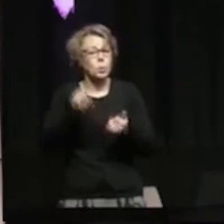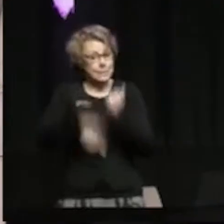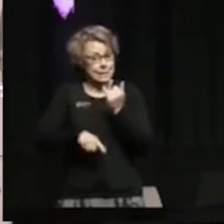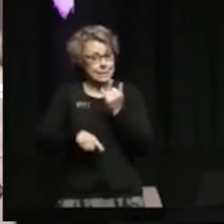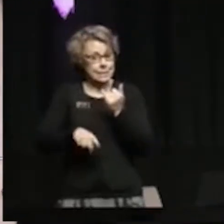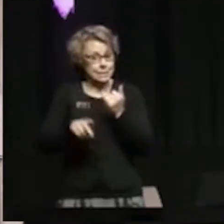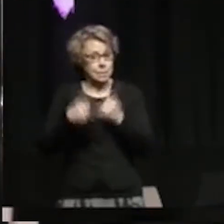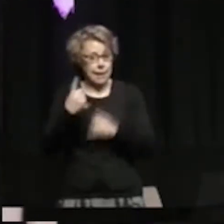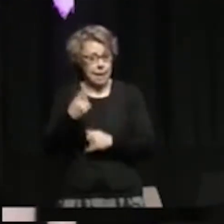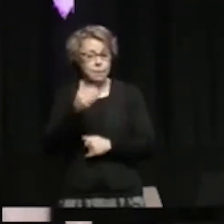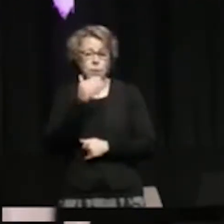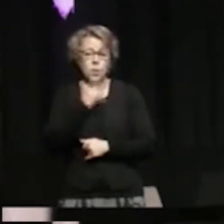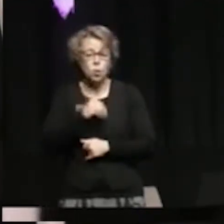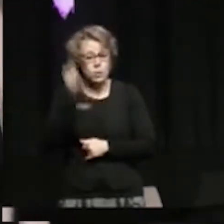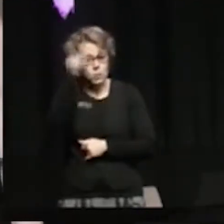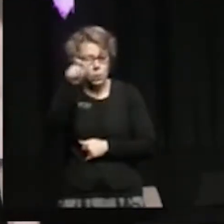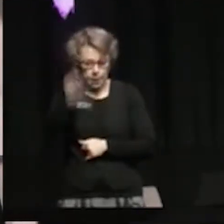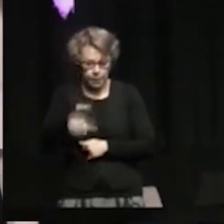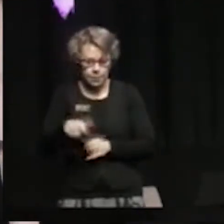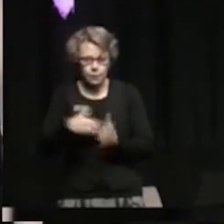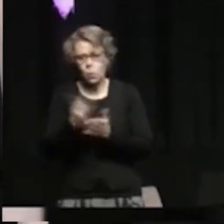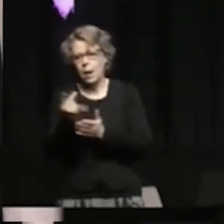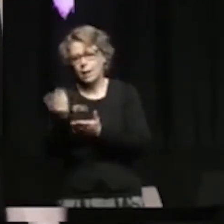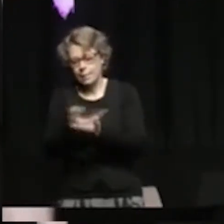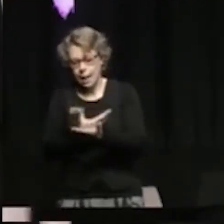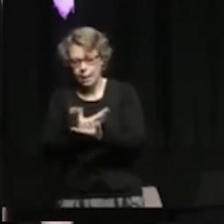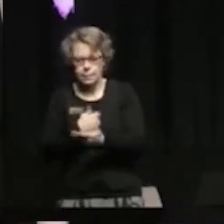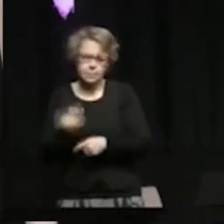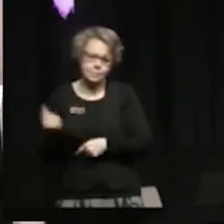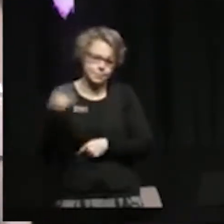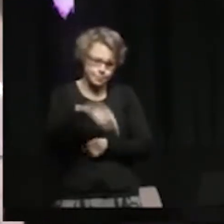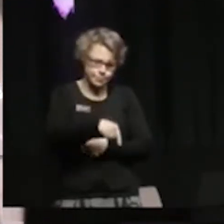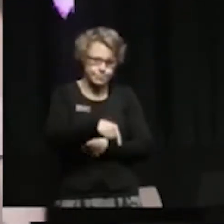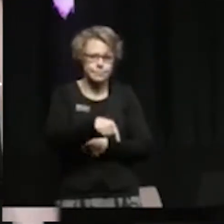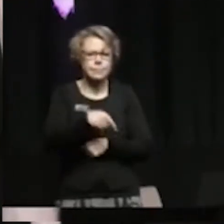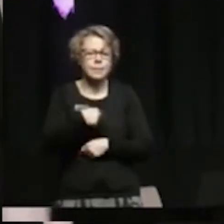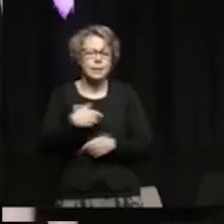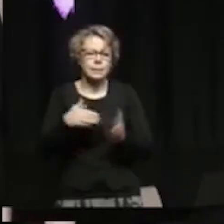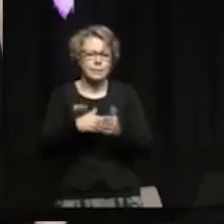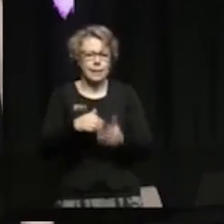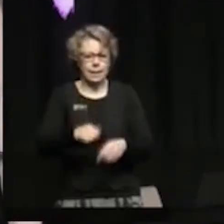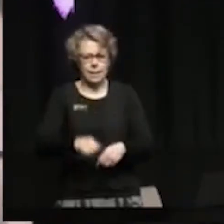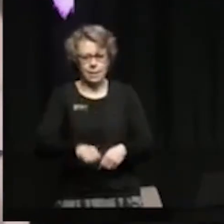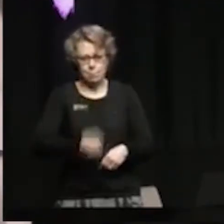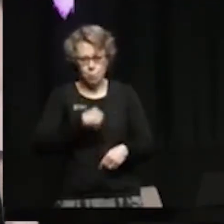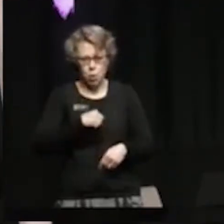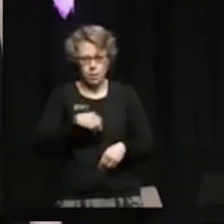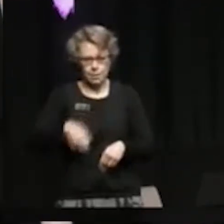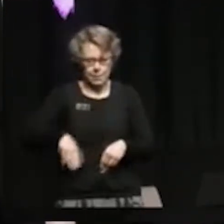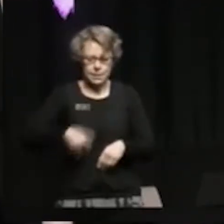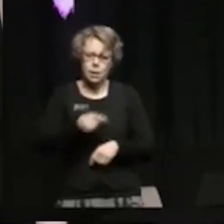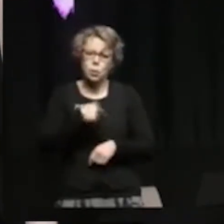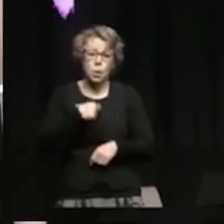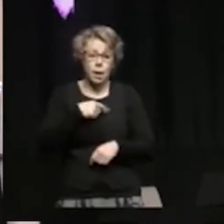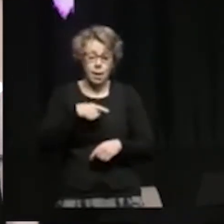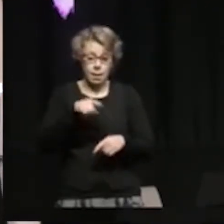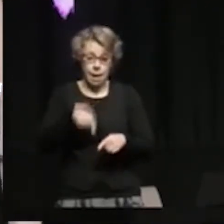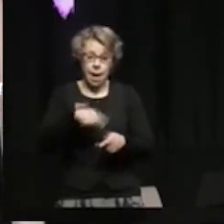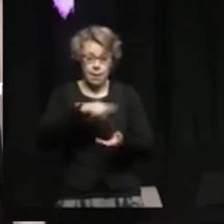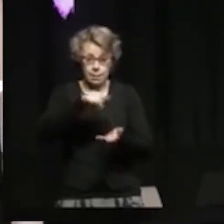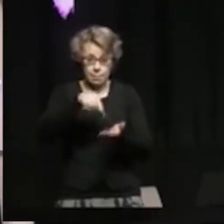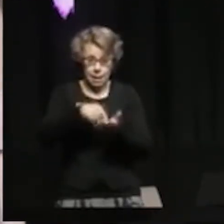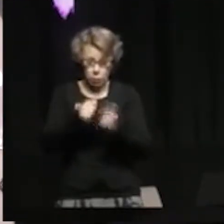time, one of the young students from abroad entered the mayor of the city, asked him, well, you're the mayor of